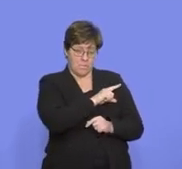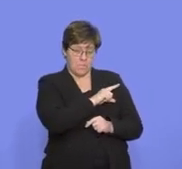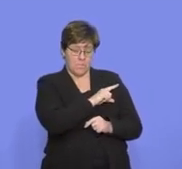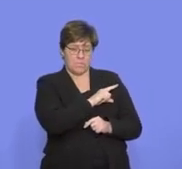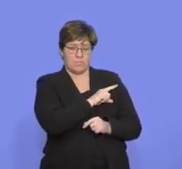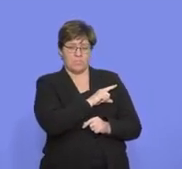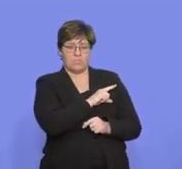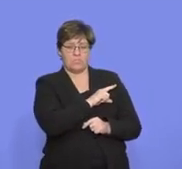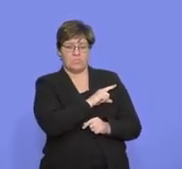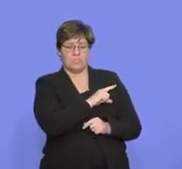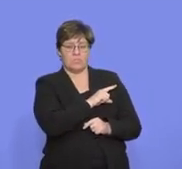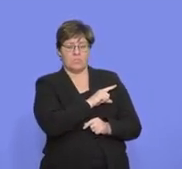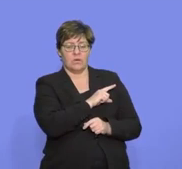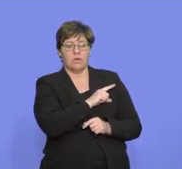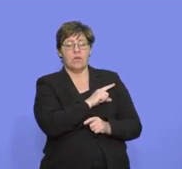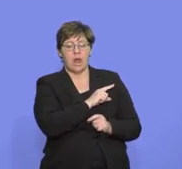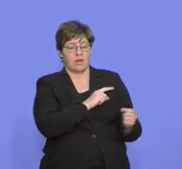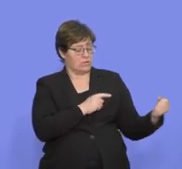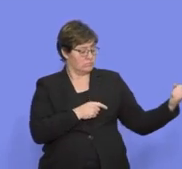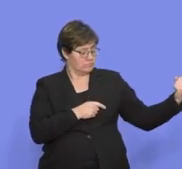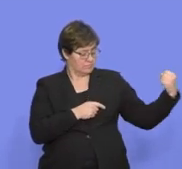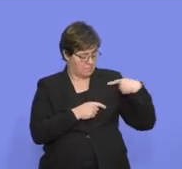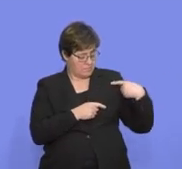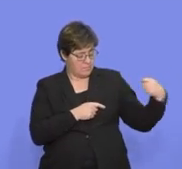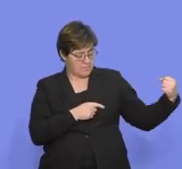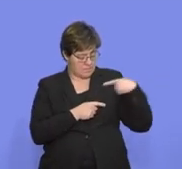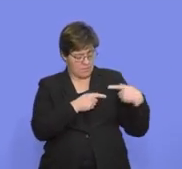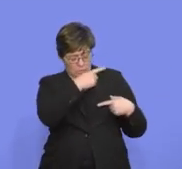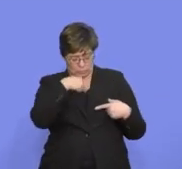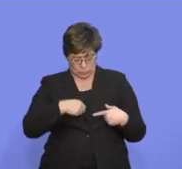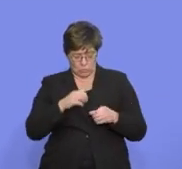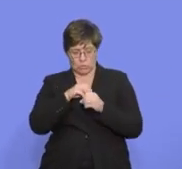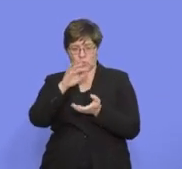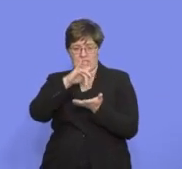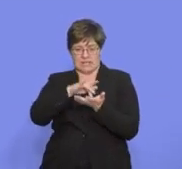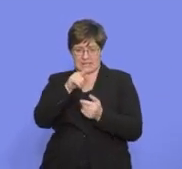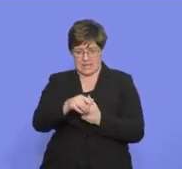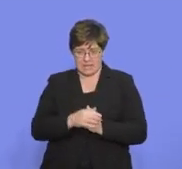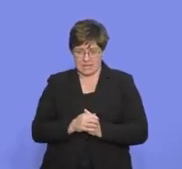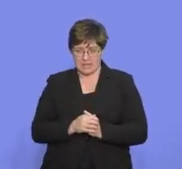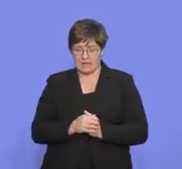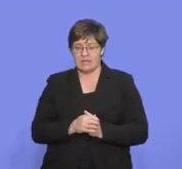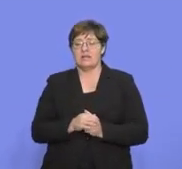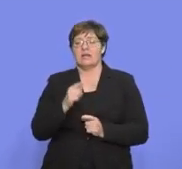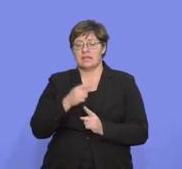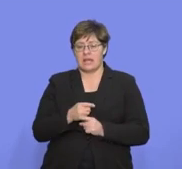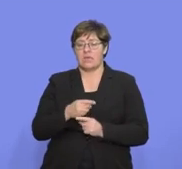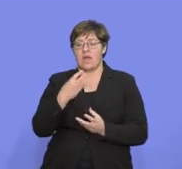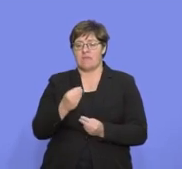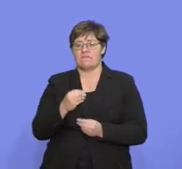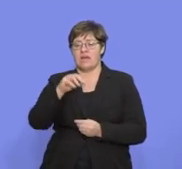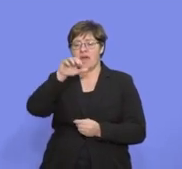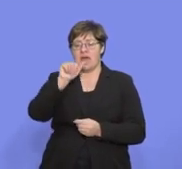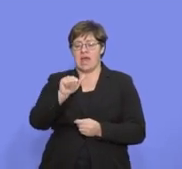impulse towards the cell body, right? Then we have a very long protrusion here, and that we call the